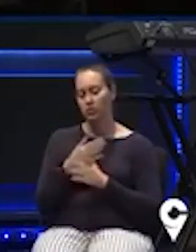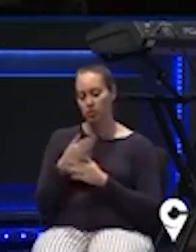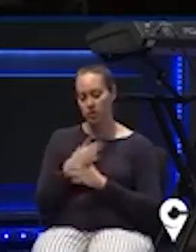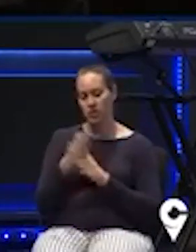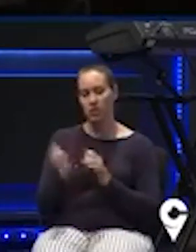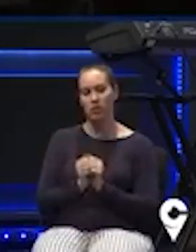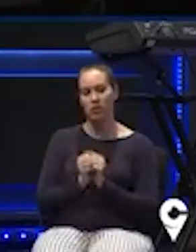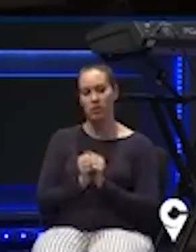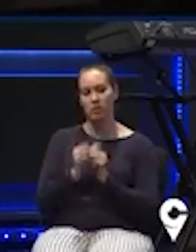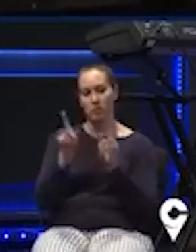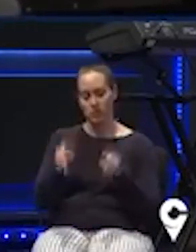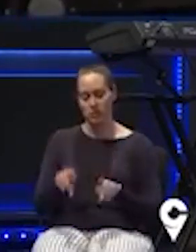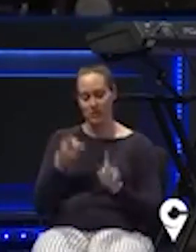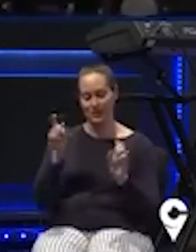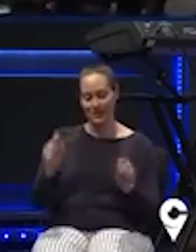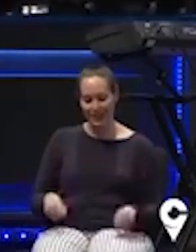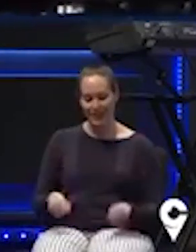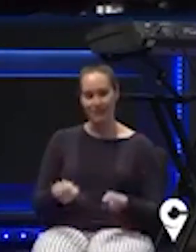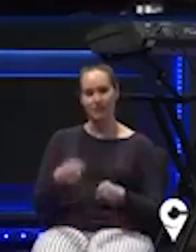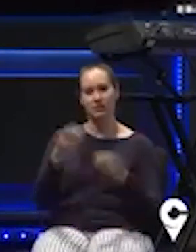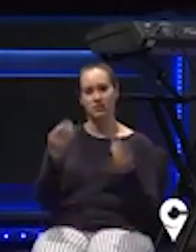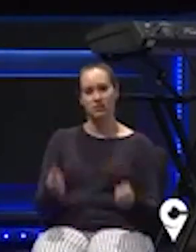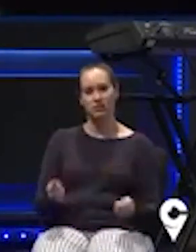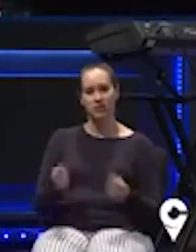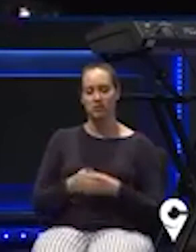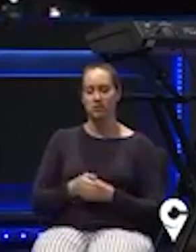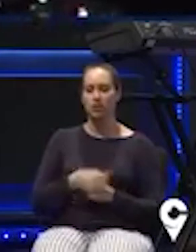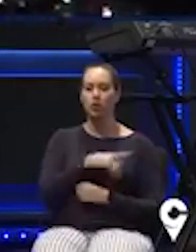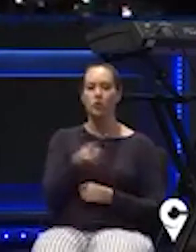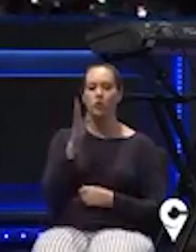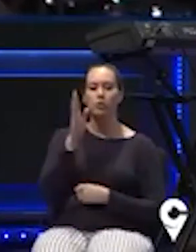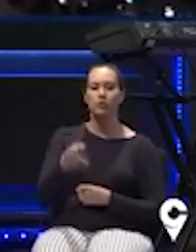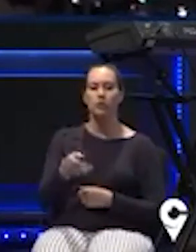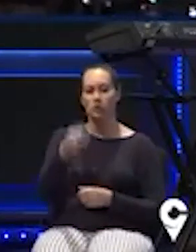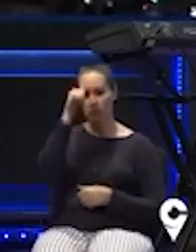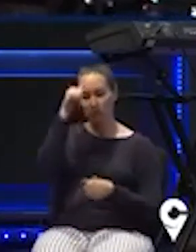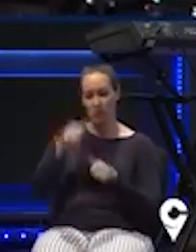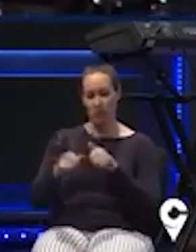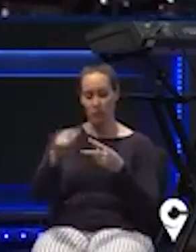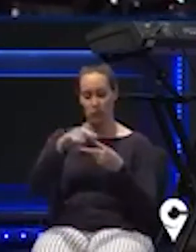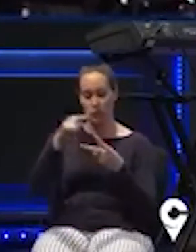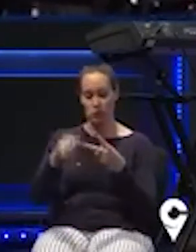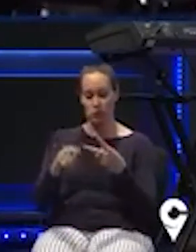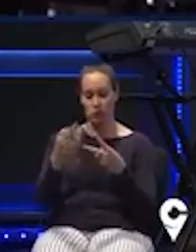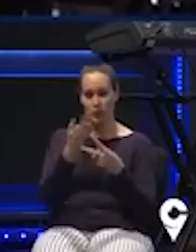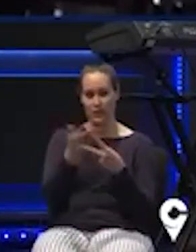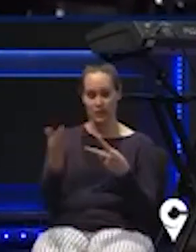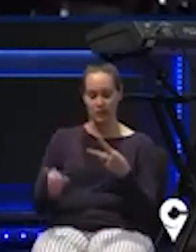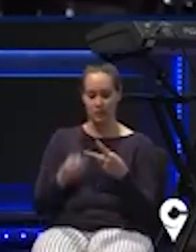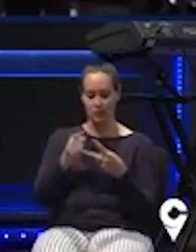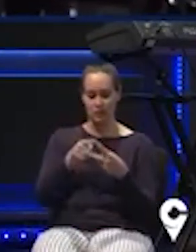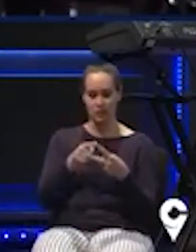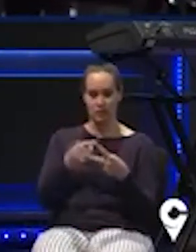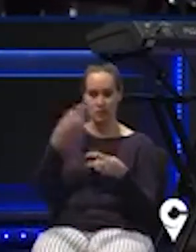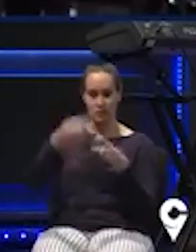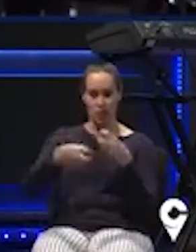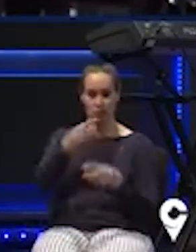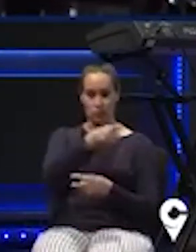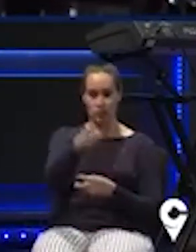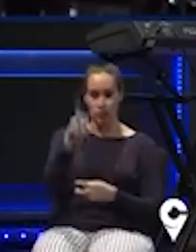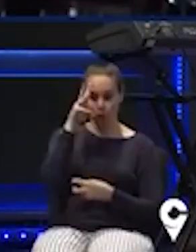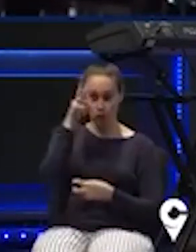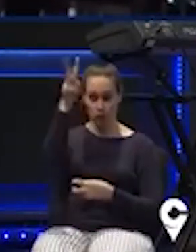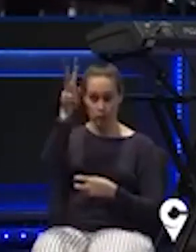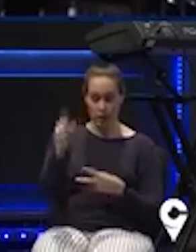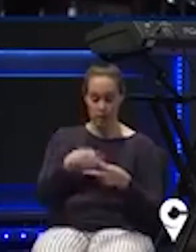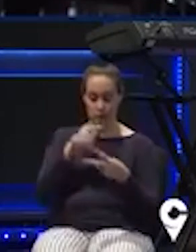it. You will be remembered for two things: the problems you create and